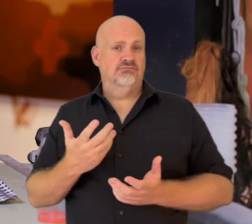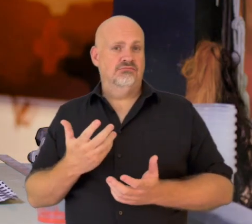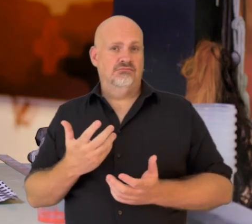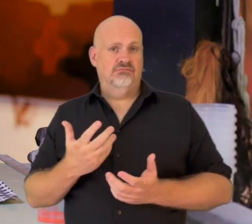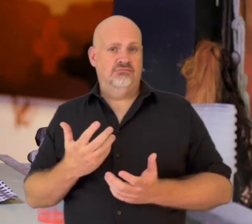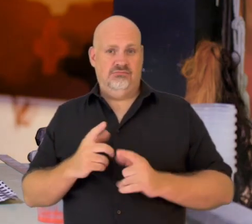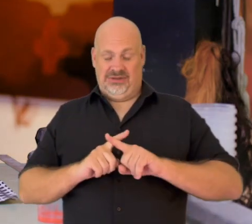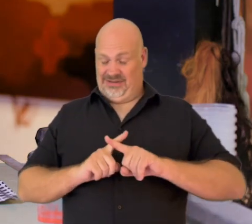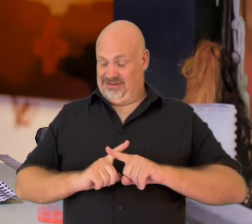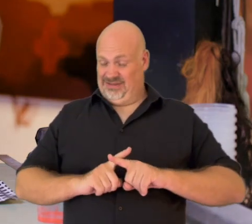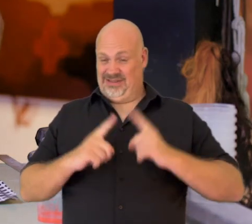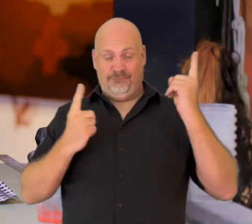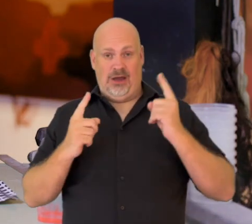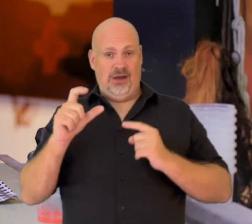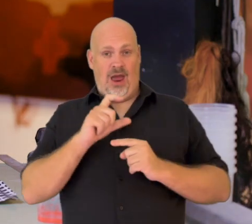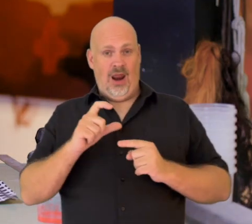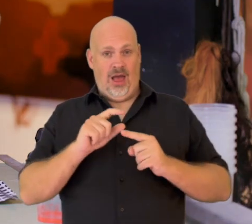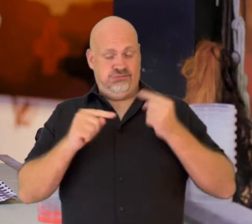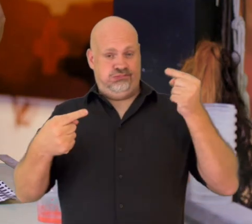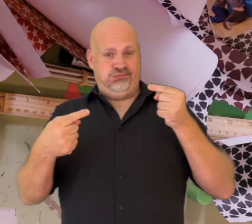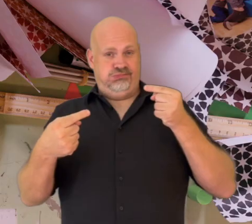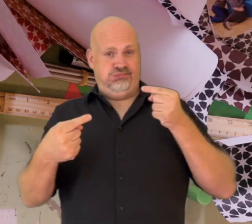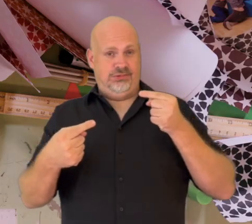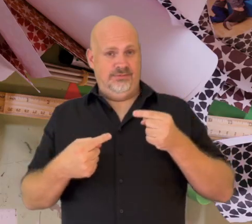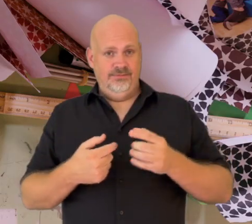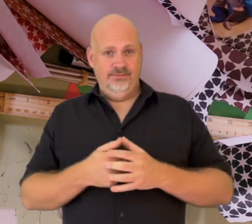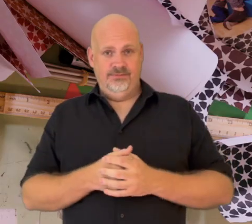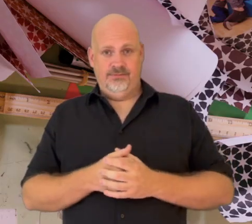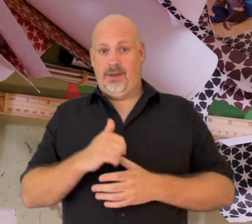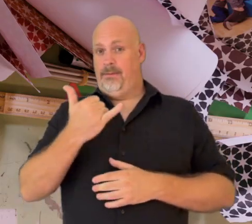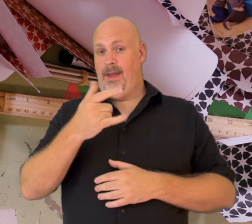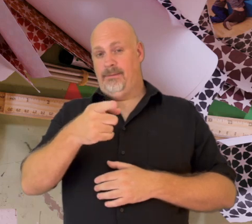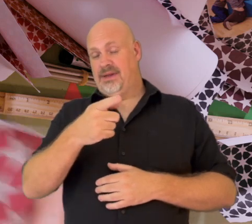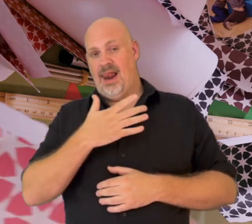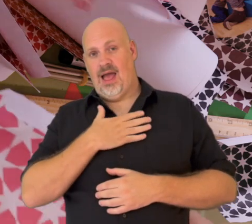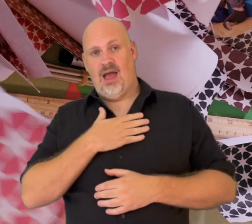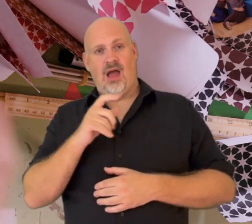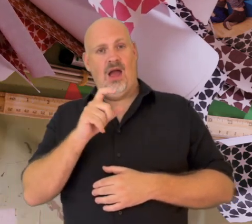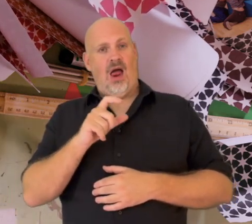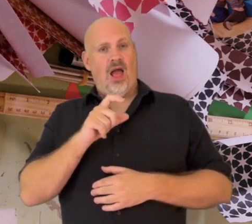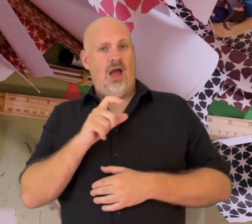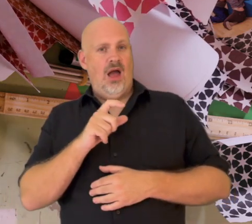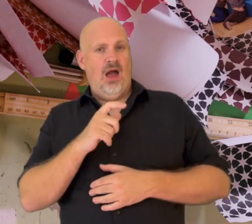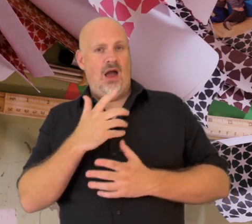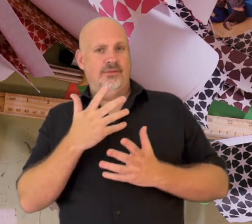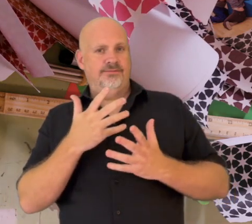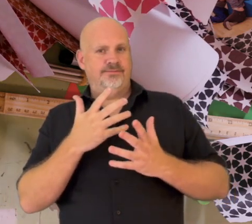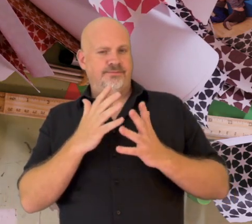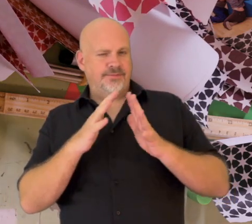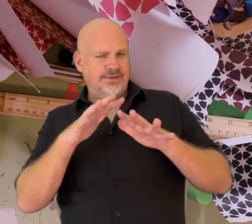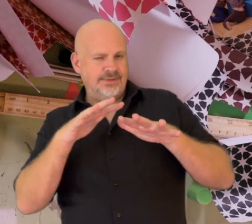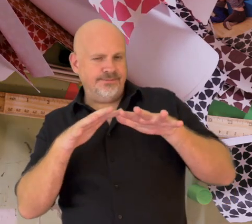very different from each other, or you might like it when the colours are actually quite